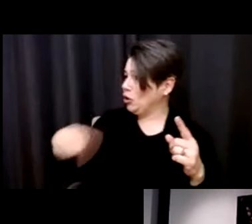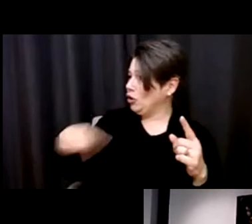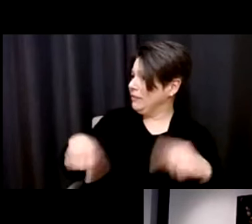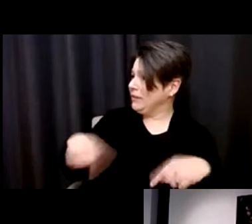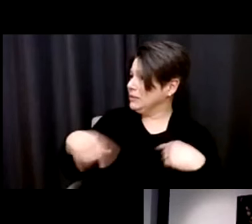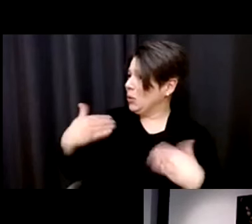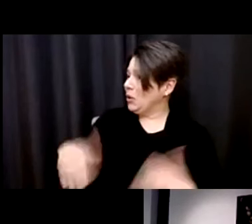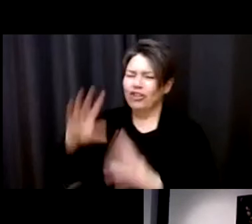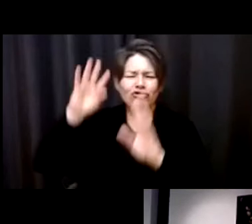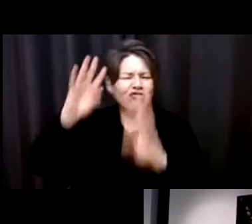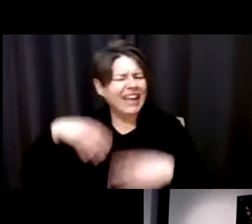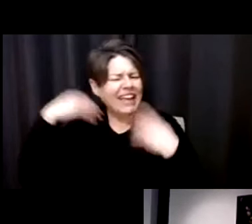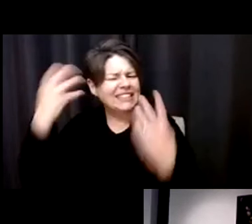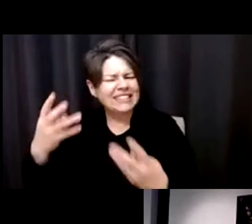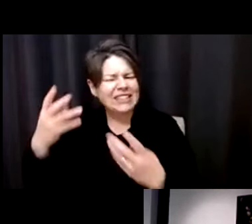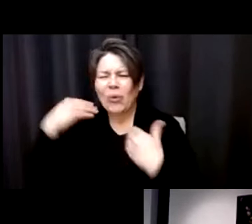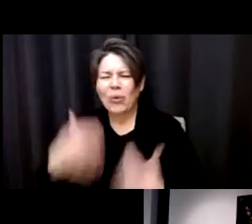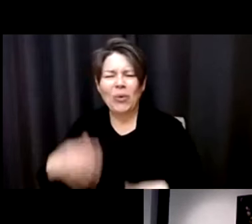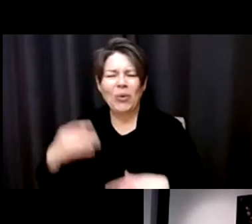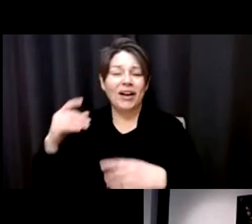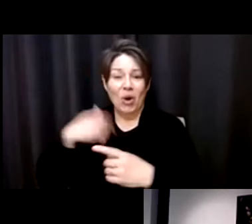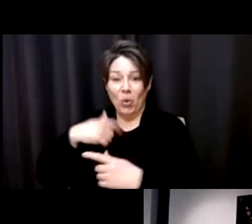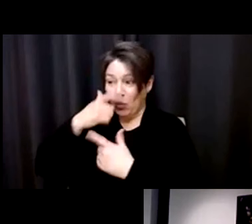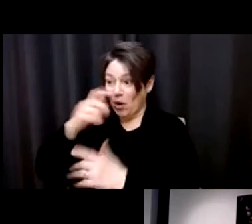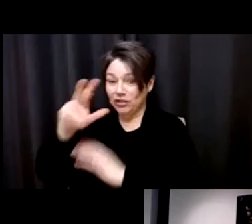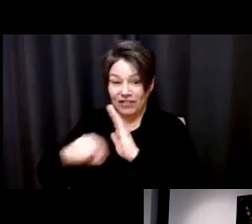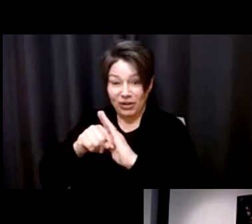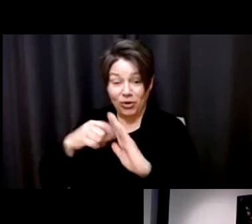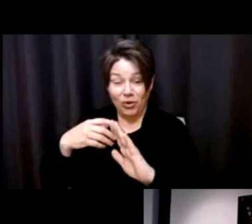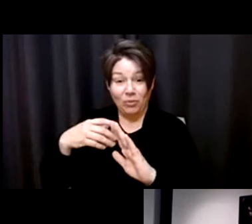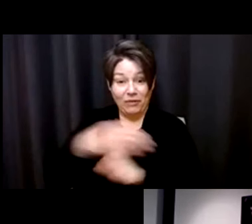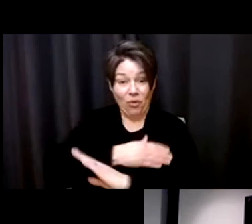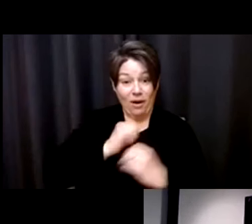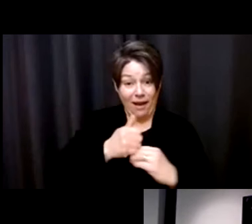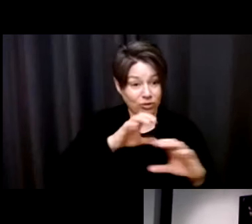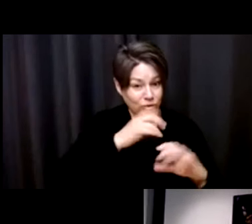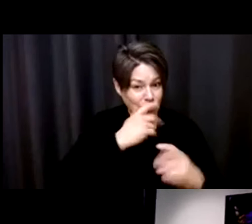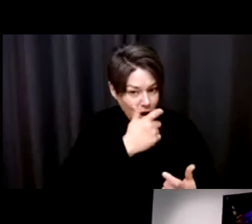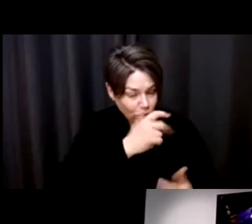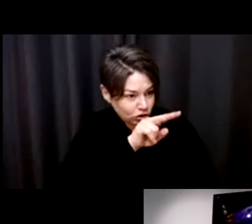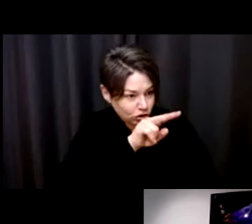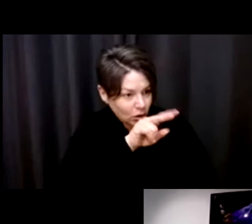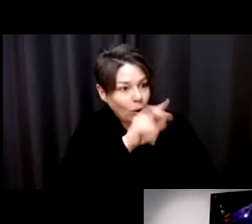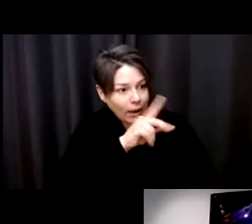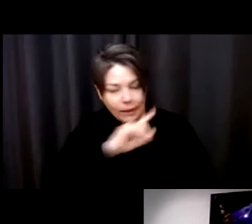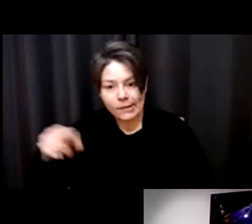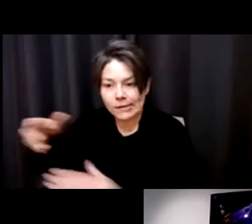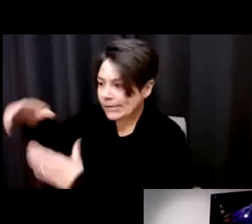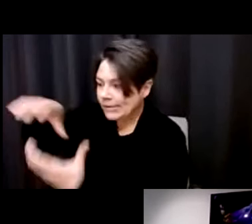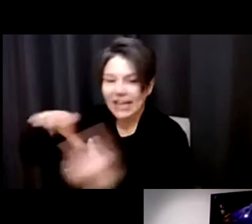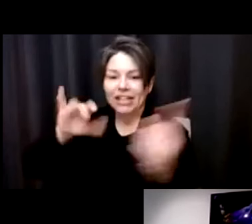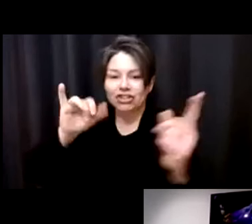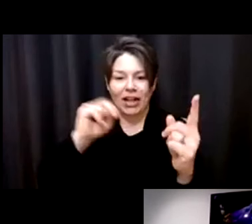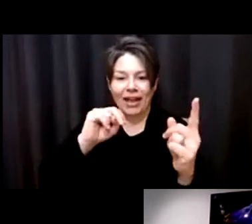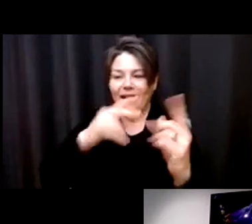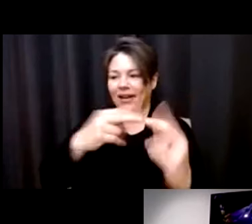was crazy, you know, and we watched a video of how to do it and then did it. And then Jan videoed us doing